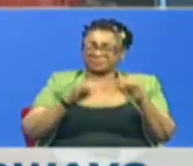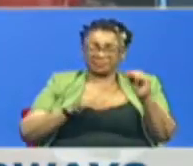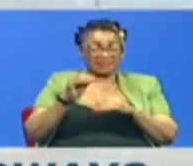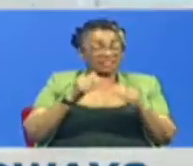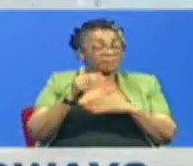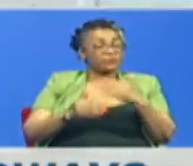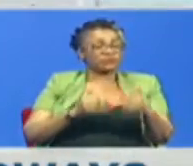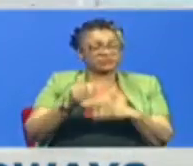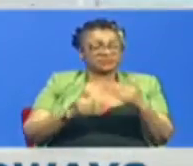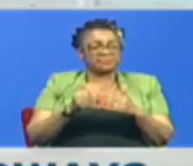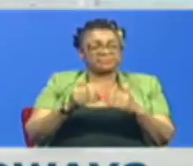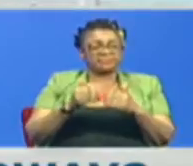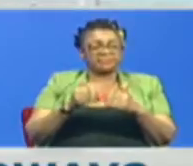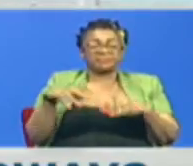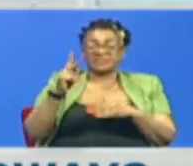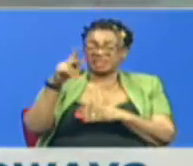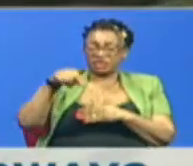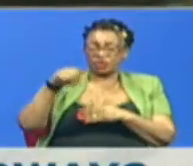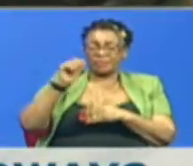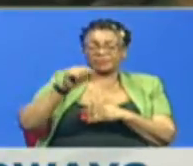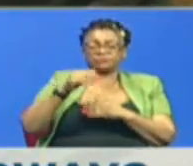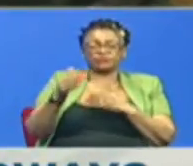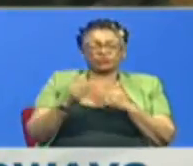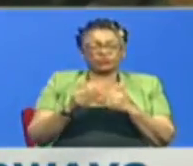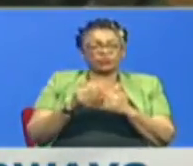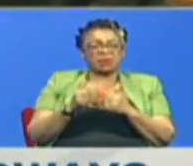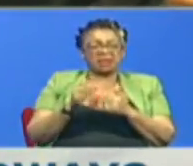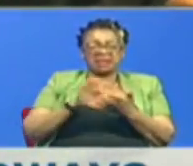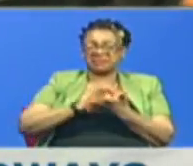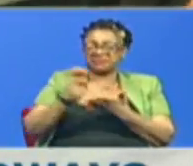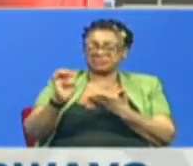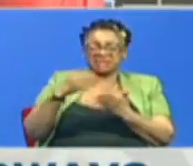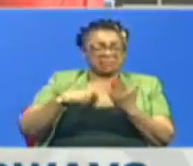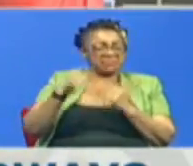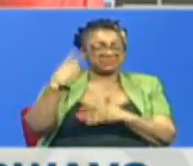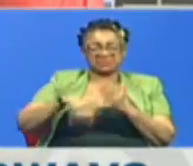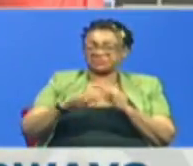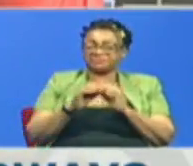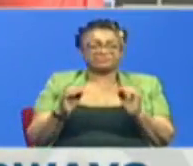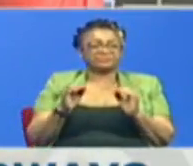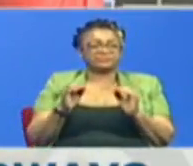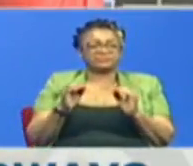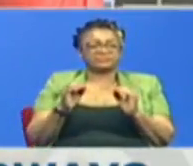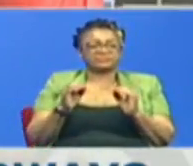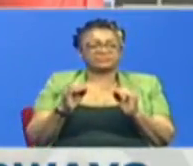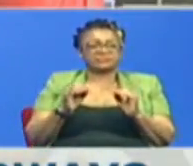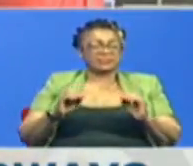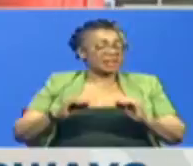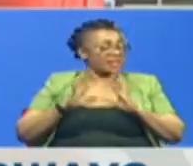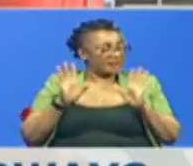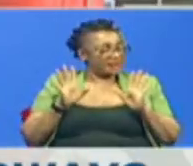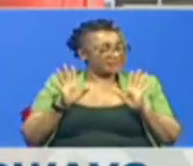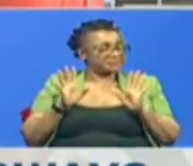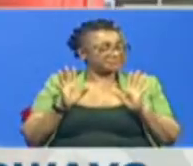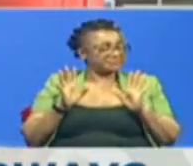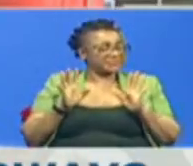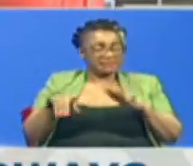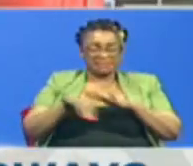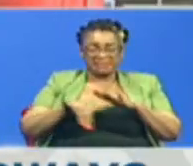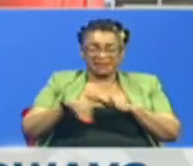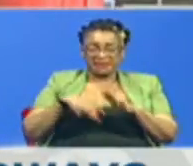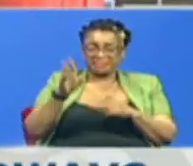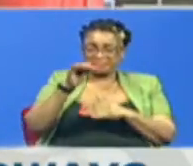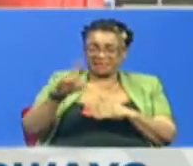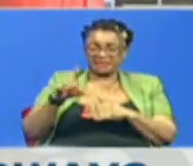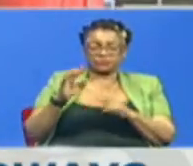the airline could soon be exempted from paying some taxes. It is not very clear in the primary bill, but I'm sure the bill that